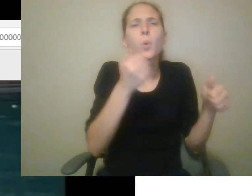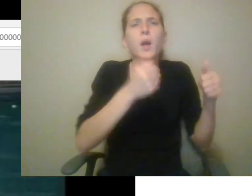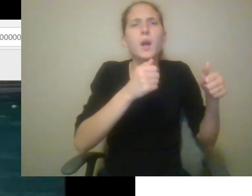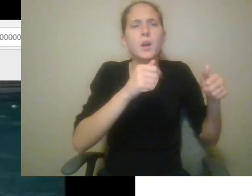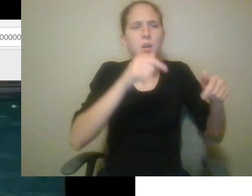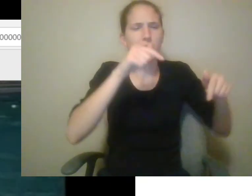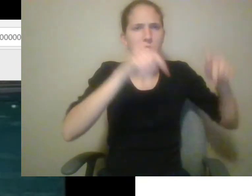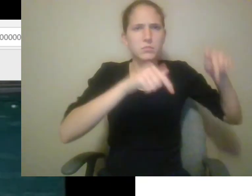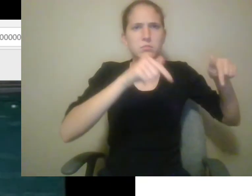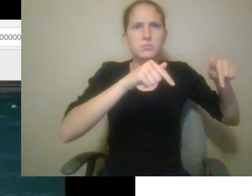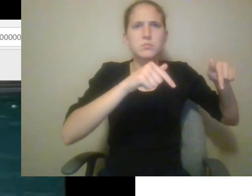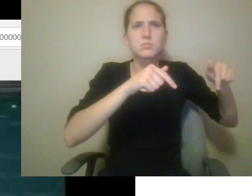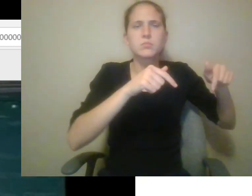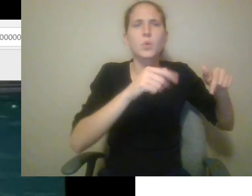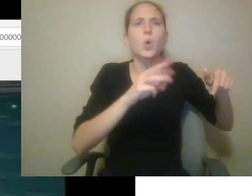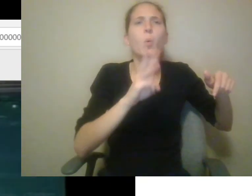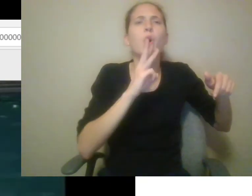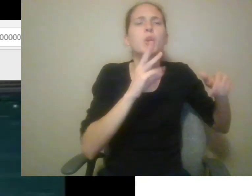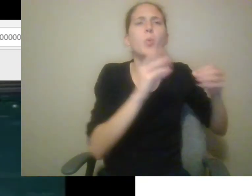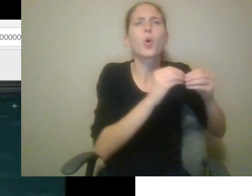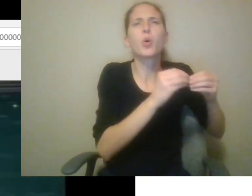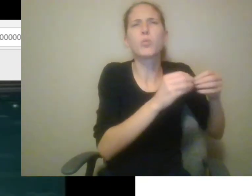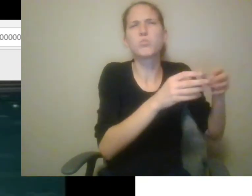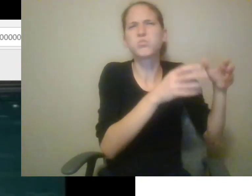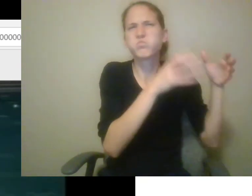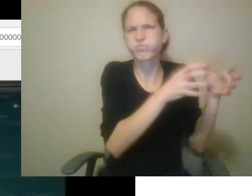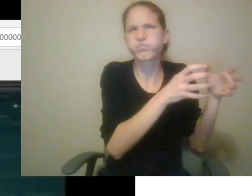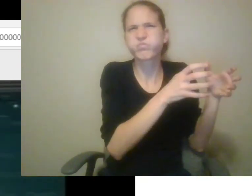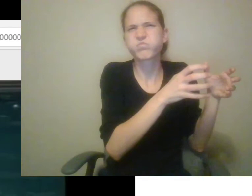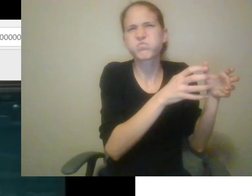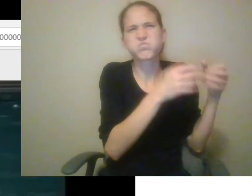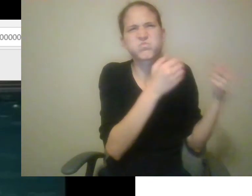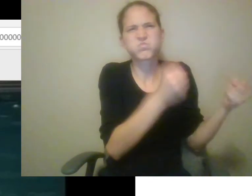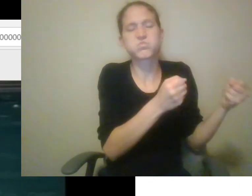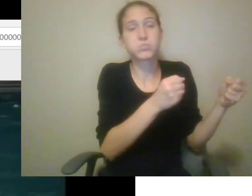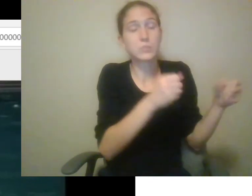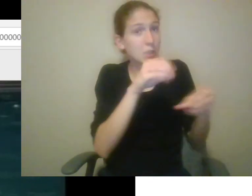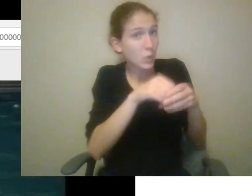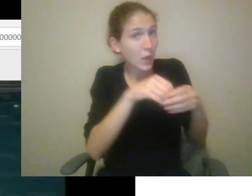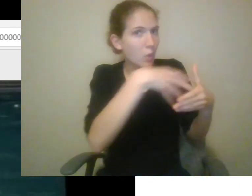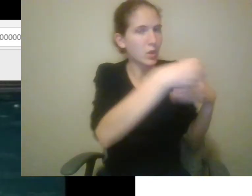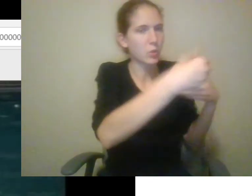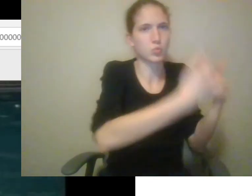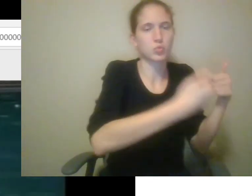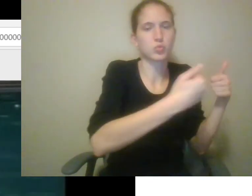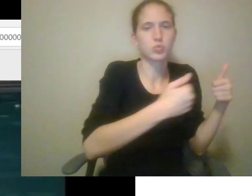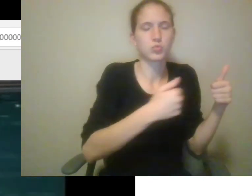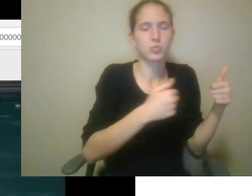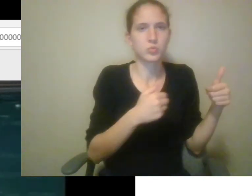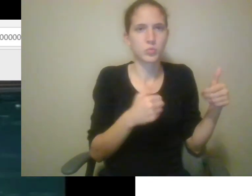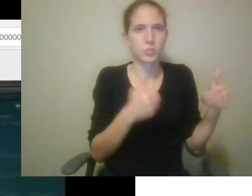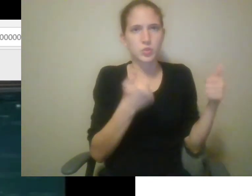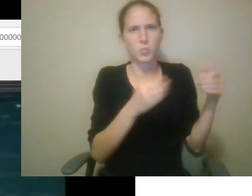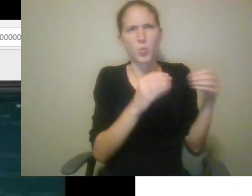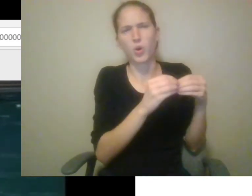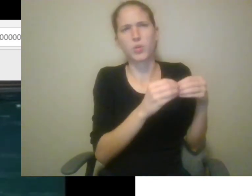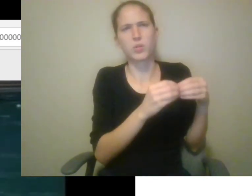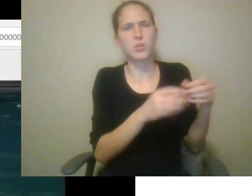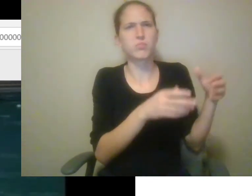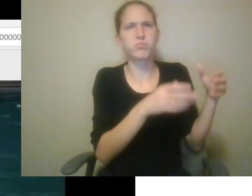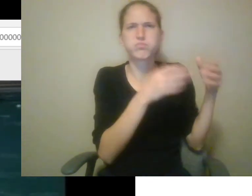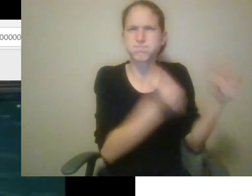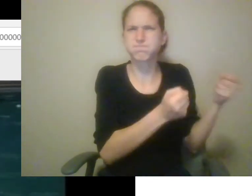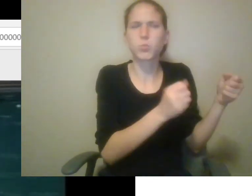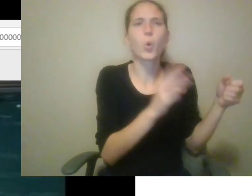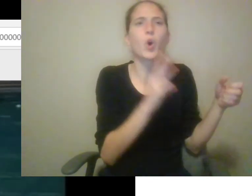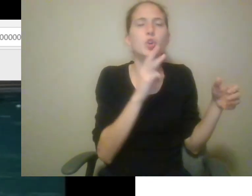higher concentration of water? Inside the egg or outside the egg? I want to see hands. Ladies, you gotta listen too. Come on, this is important.